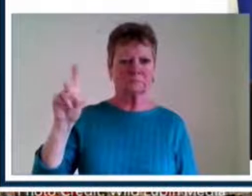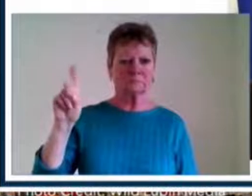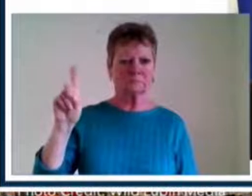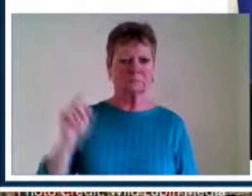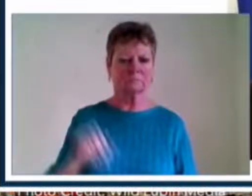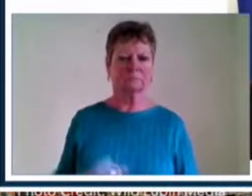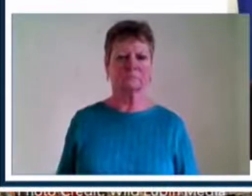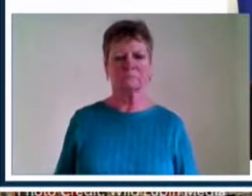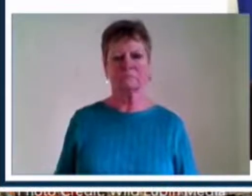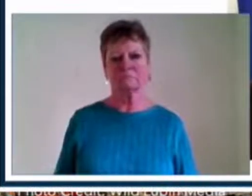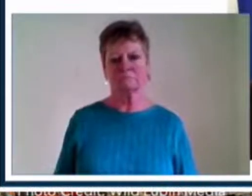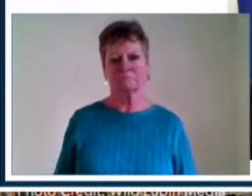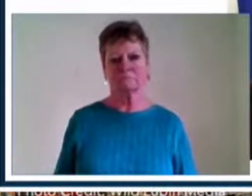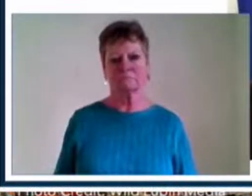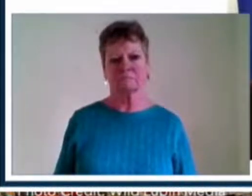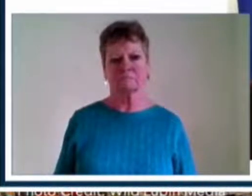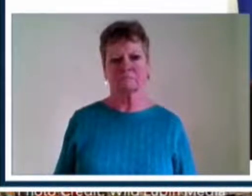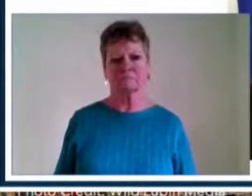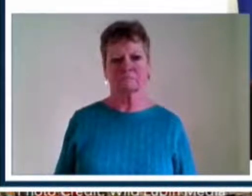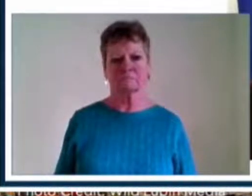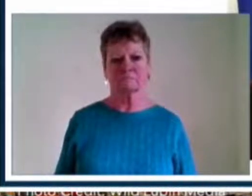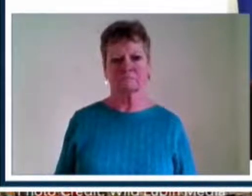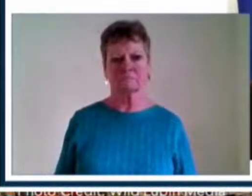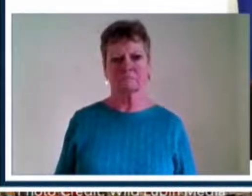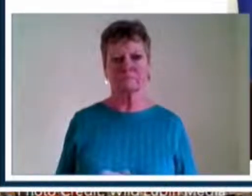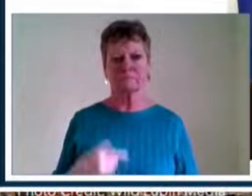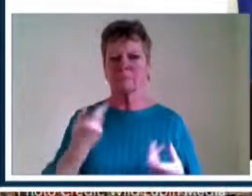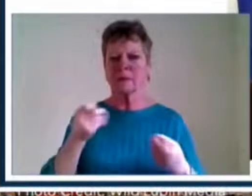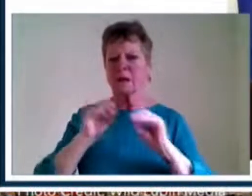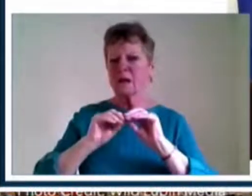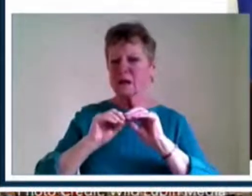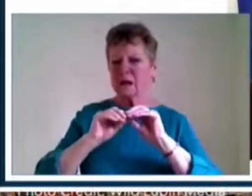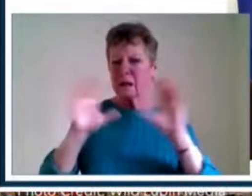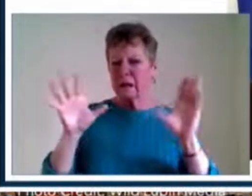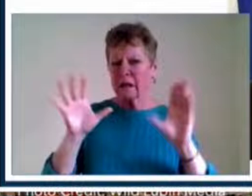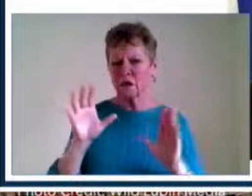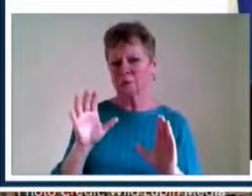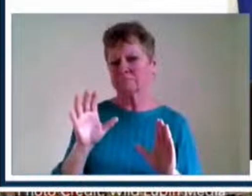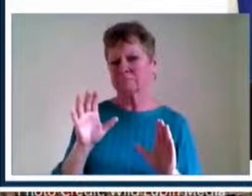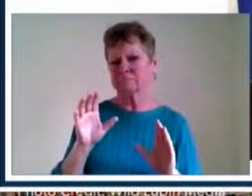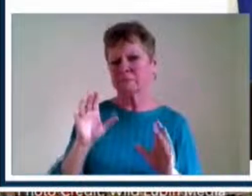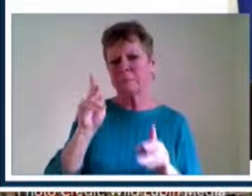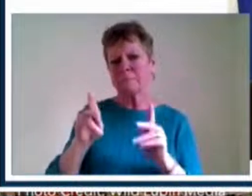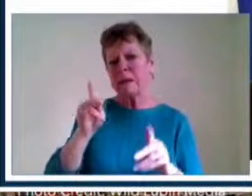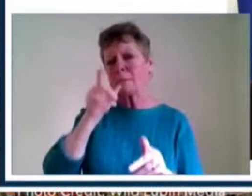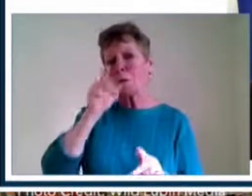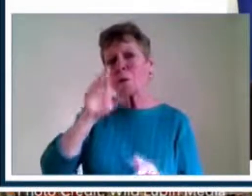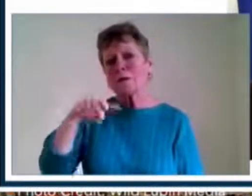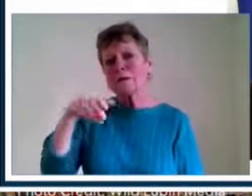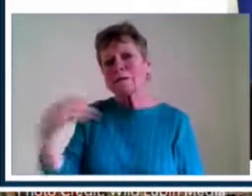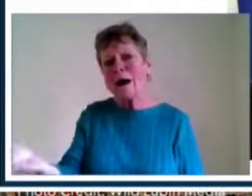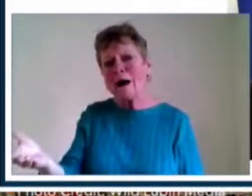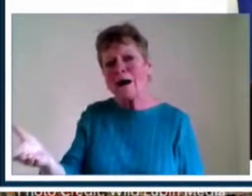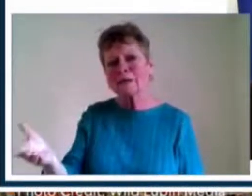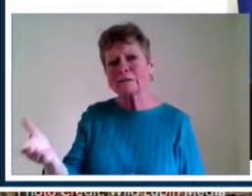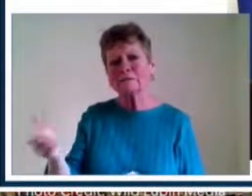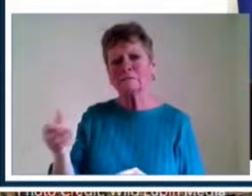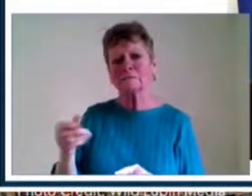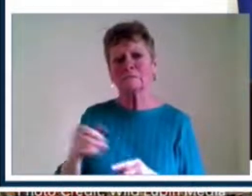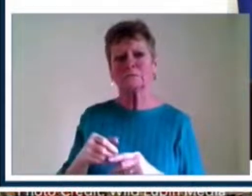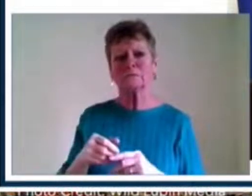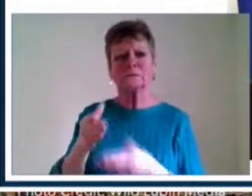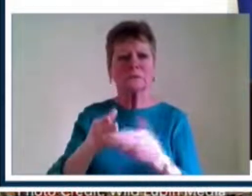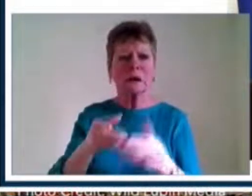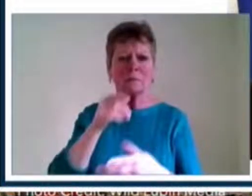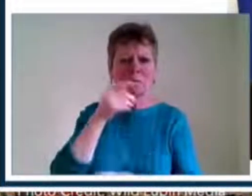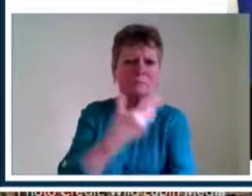Thank you. I was wondering if there could be more clarity about the vaccine status of those who have died, whether they're fully vaxxed or boosted,